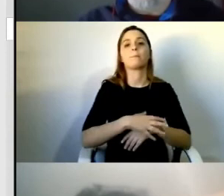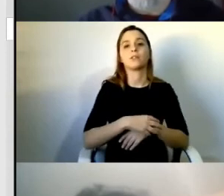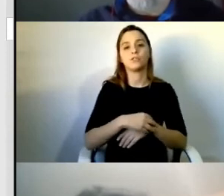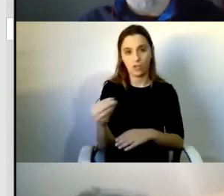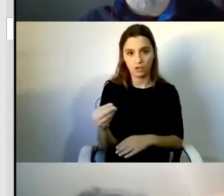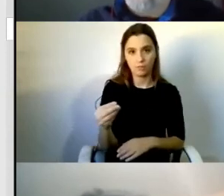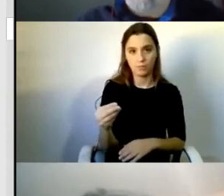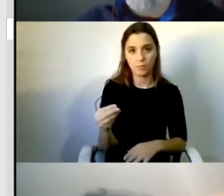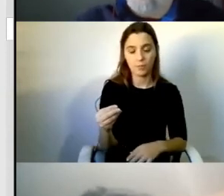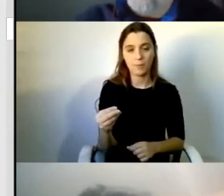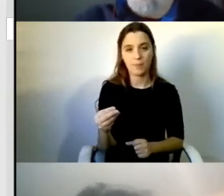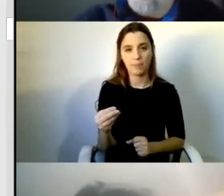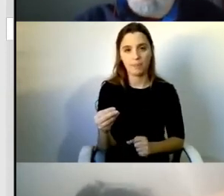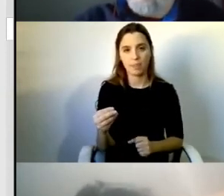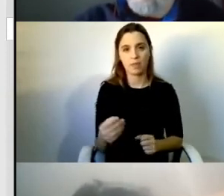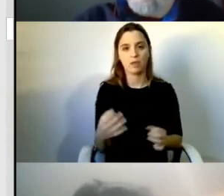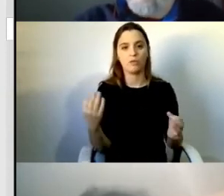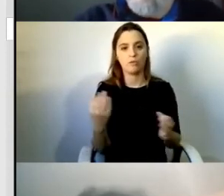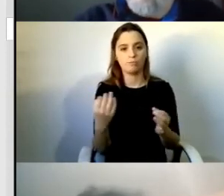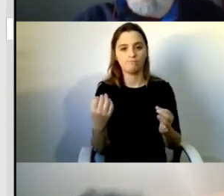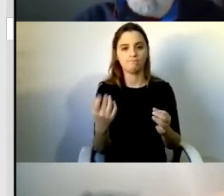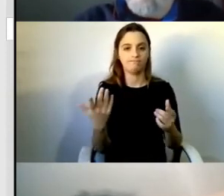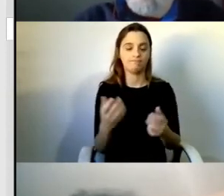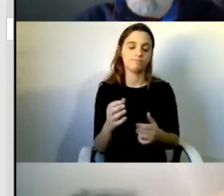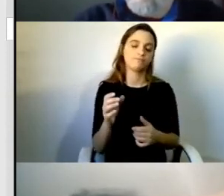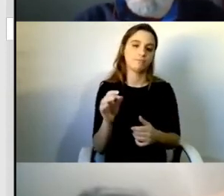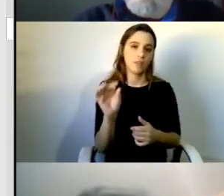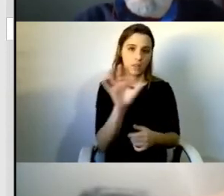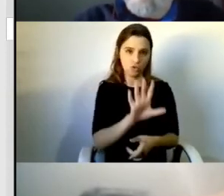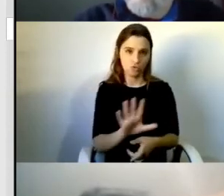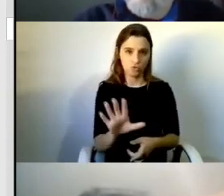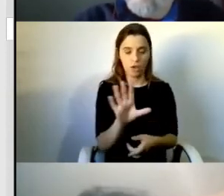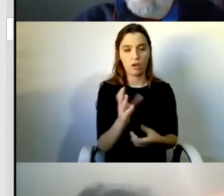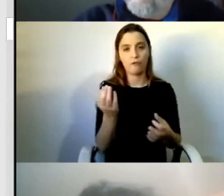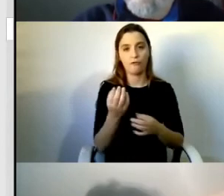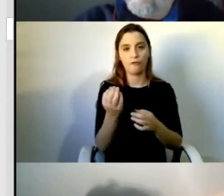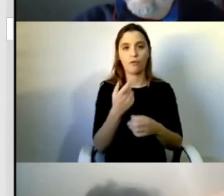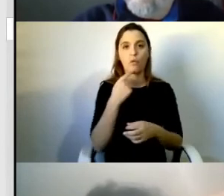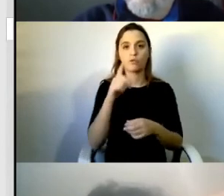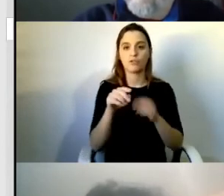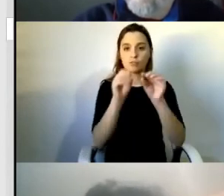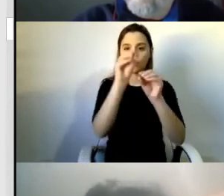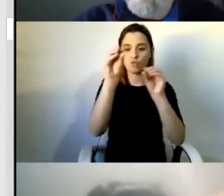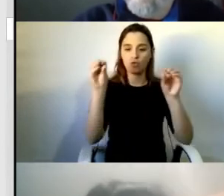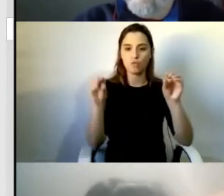level with a National Personal Assistance Act, which was passed in